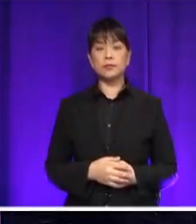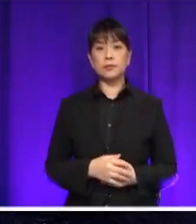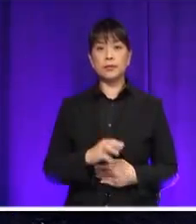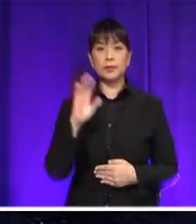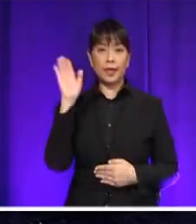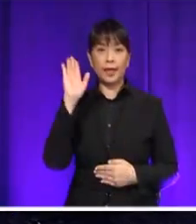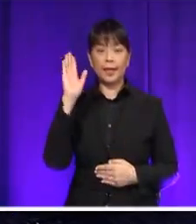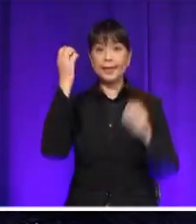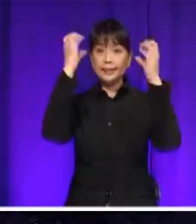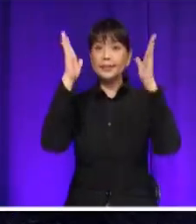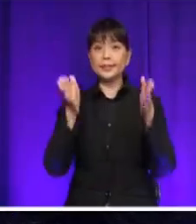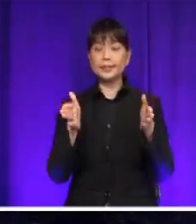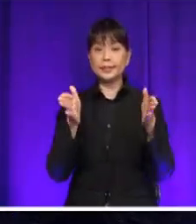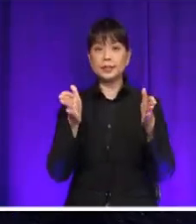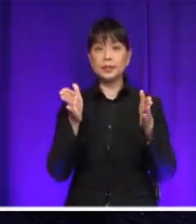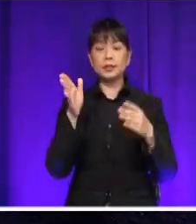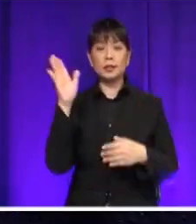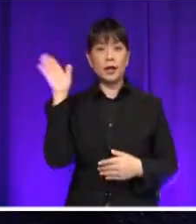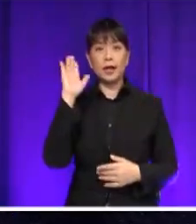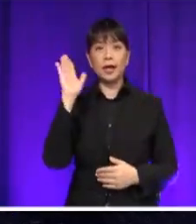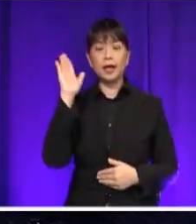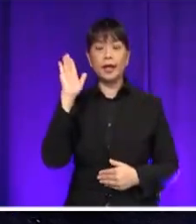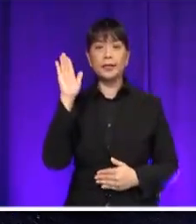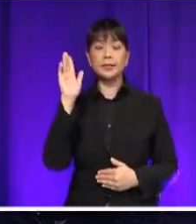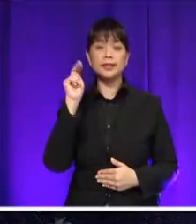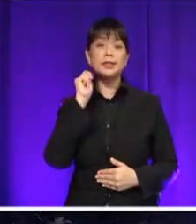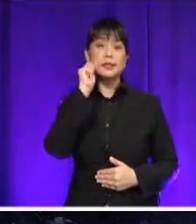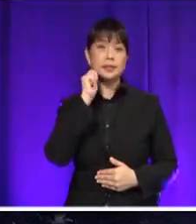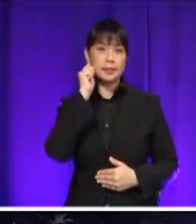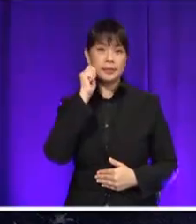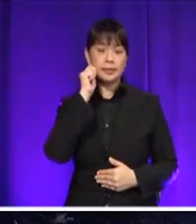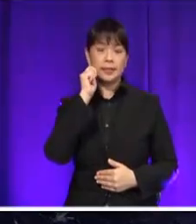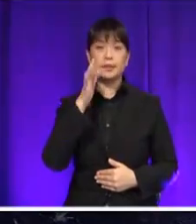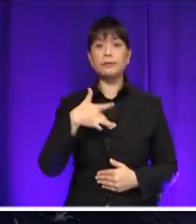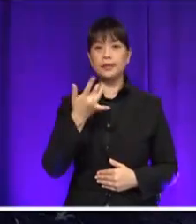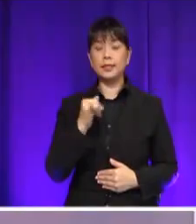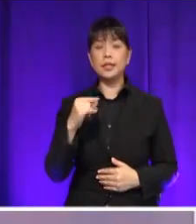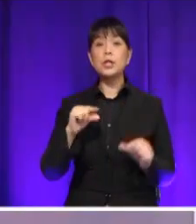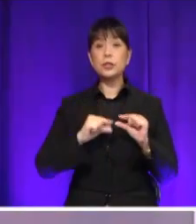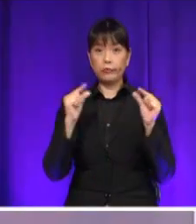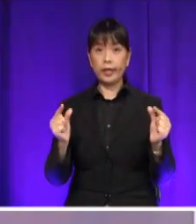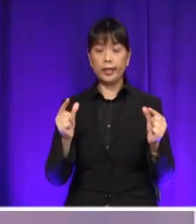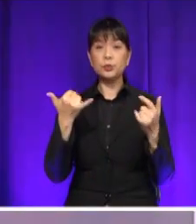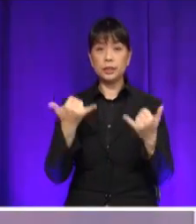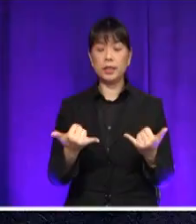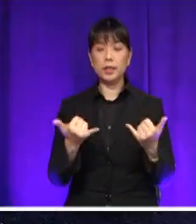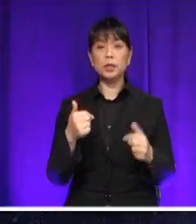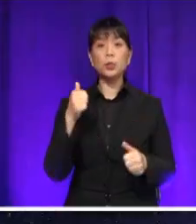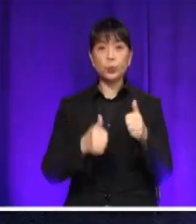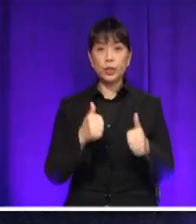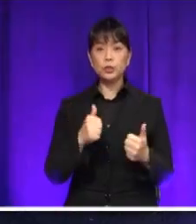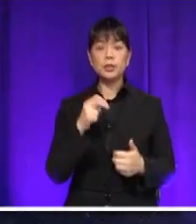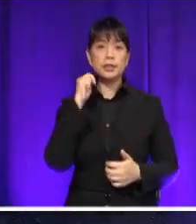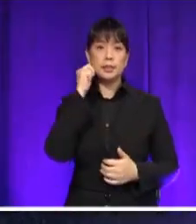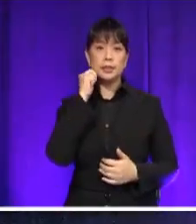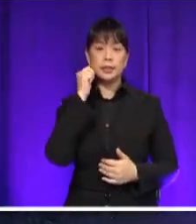Hi, teacher! Hello, how are you, Nisa? I'm feeling great today. Yeah. So which of this would you choose when you